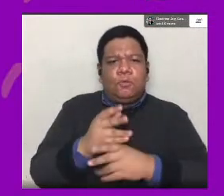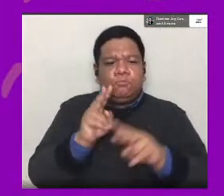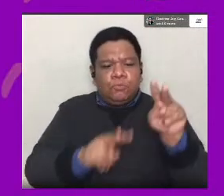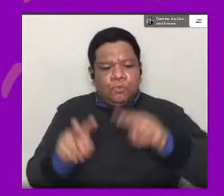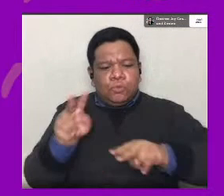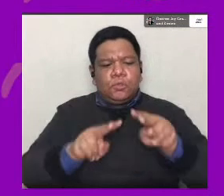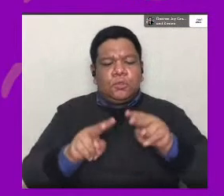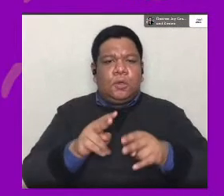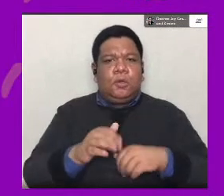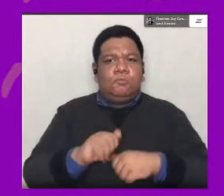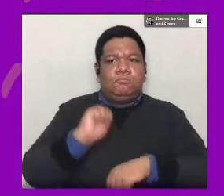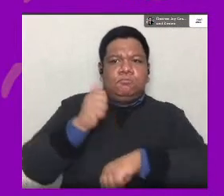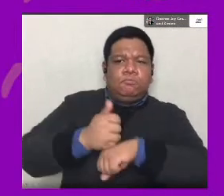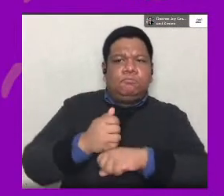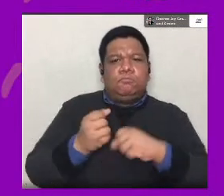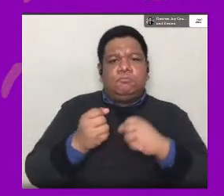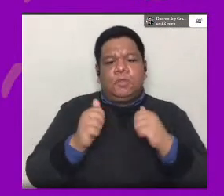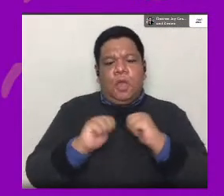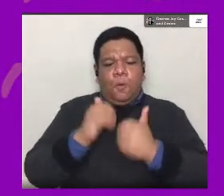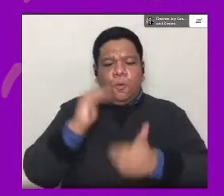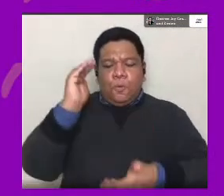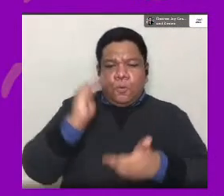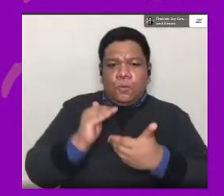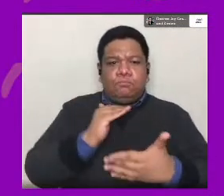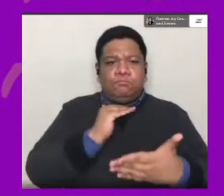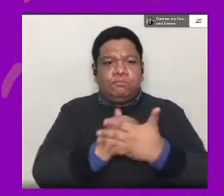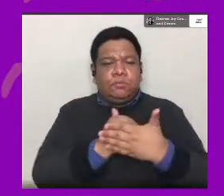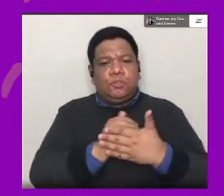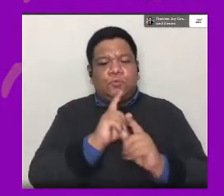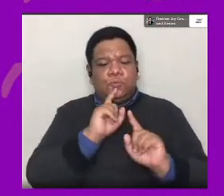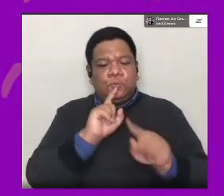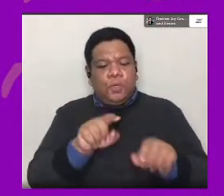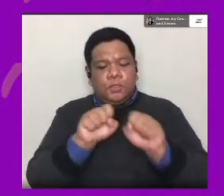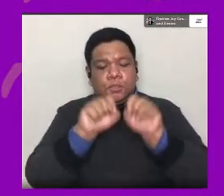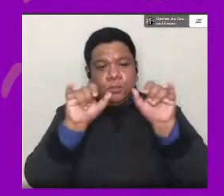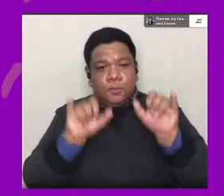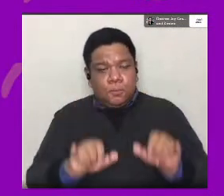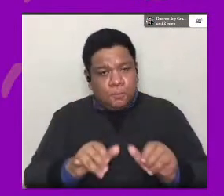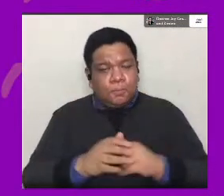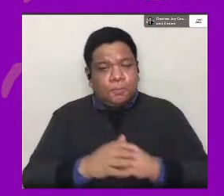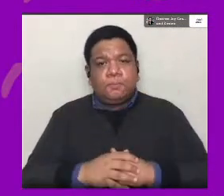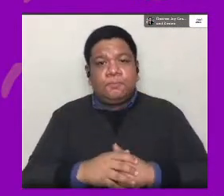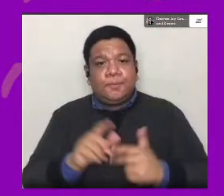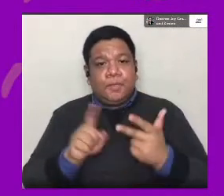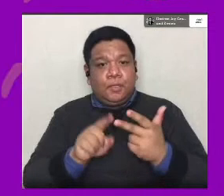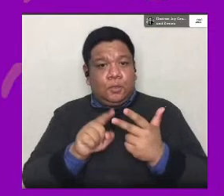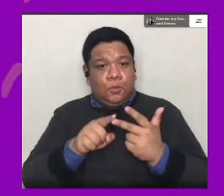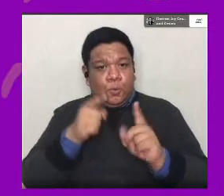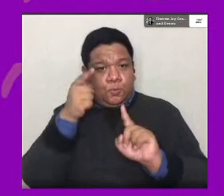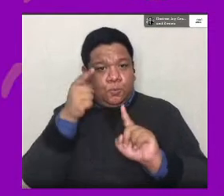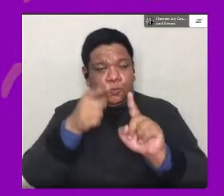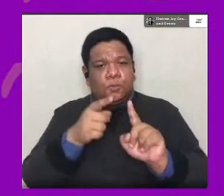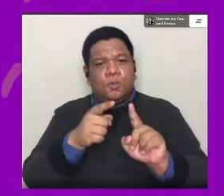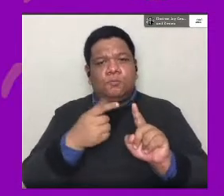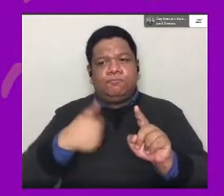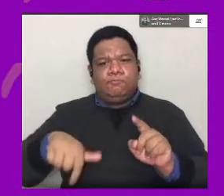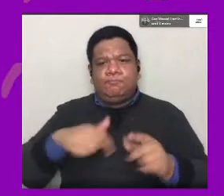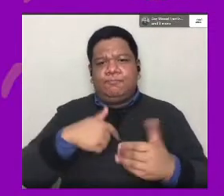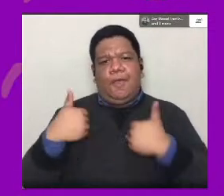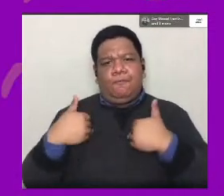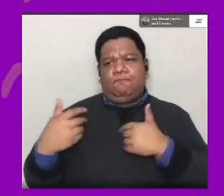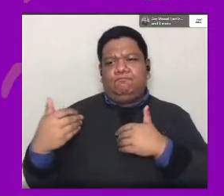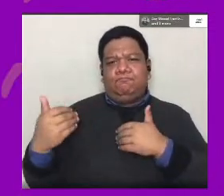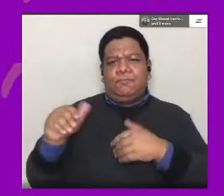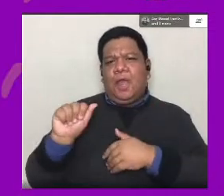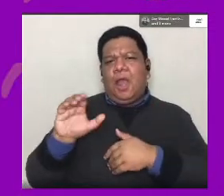mitigation strategies and response mechanisms. And then finally, the third one, holding each other accountable, means that